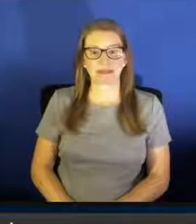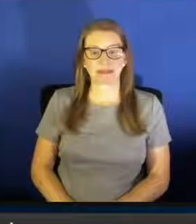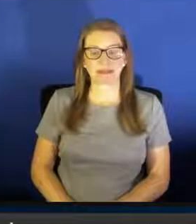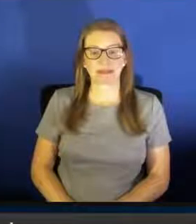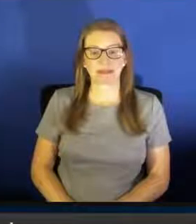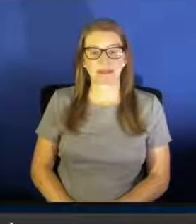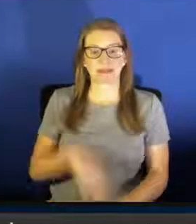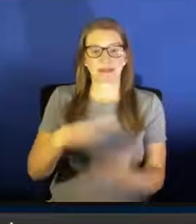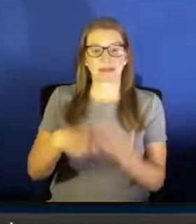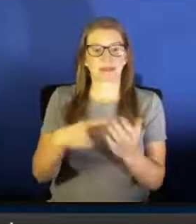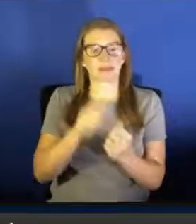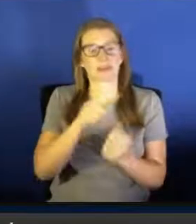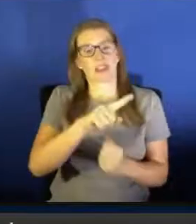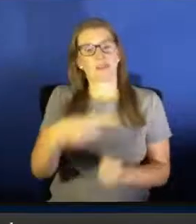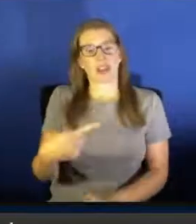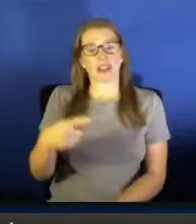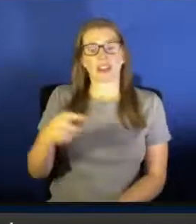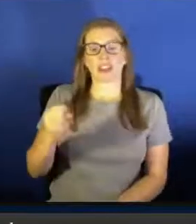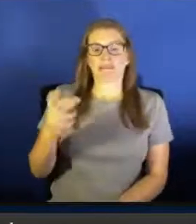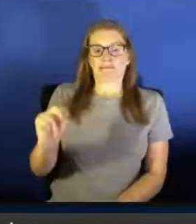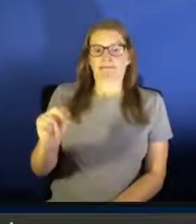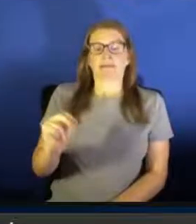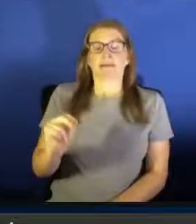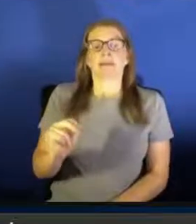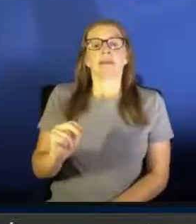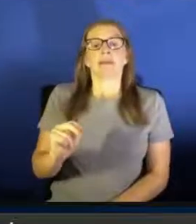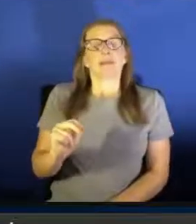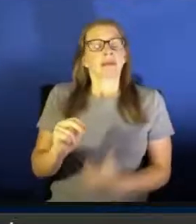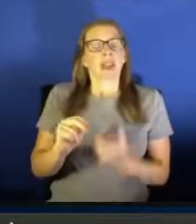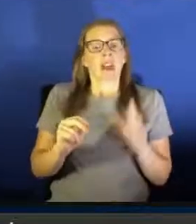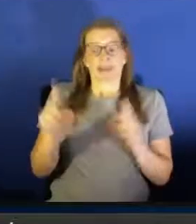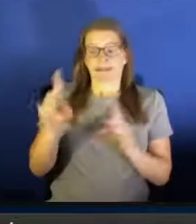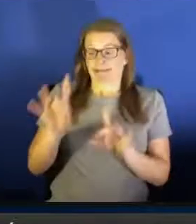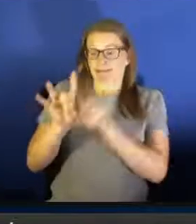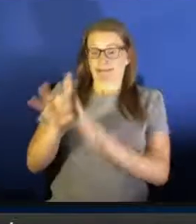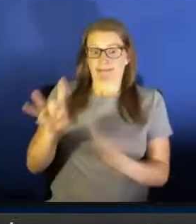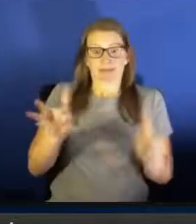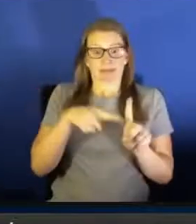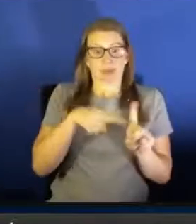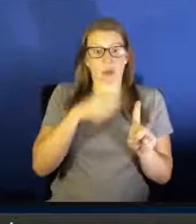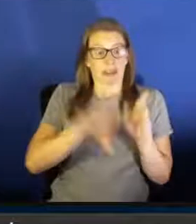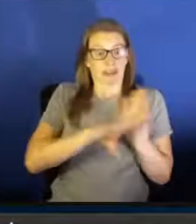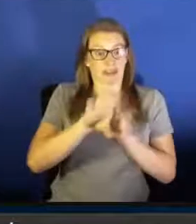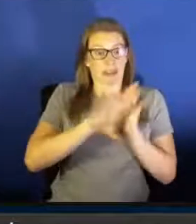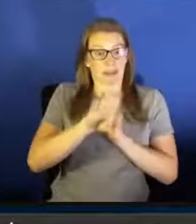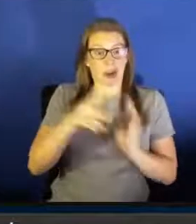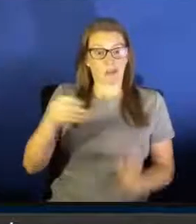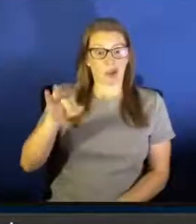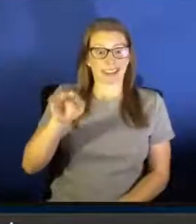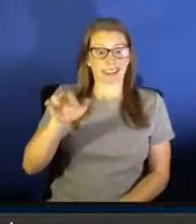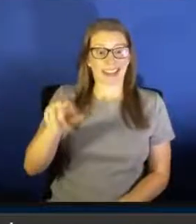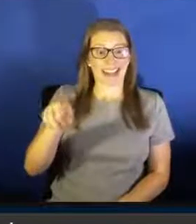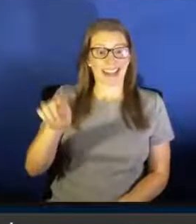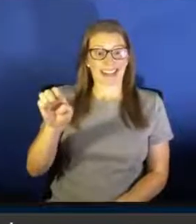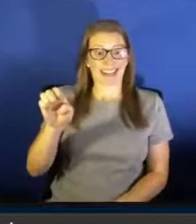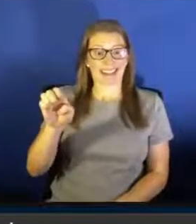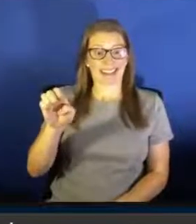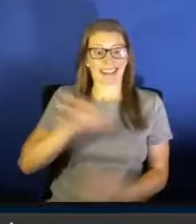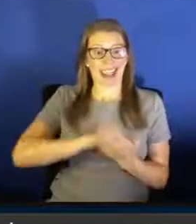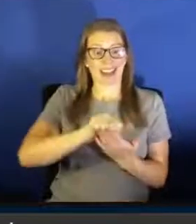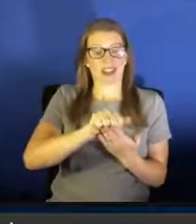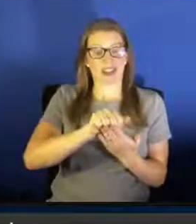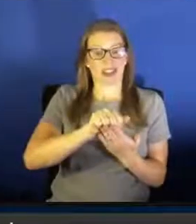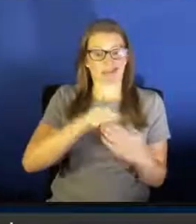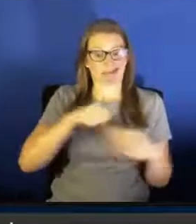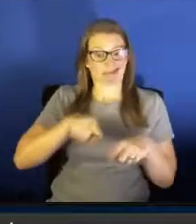that number, 1 in 8 men will develop prostate cancer in their lifetime, it's a number that makes you kind of wake up.